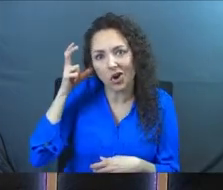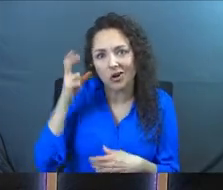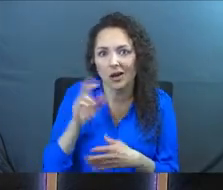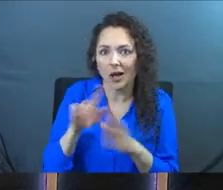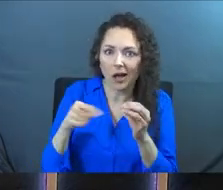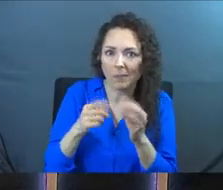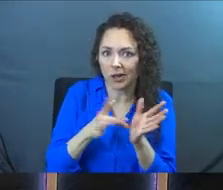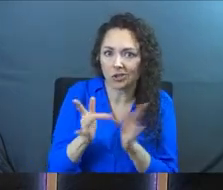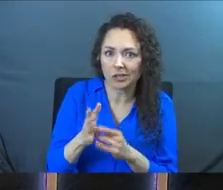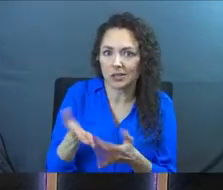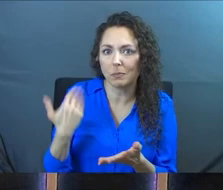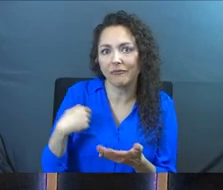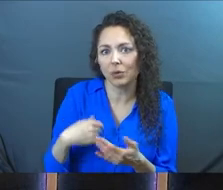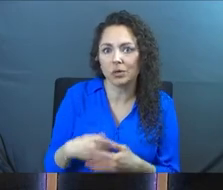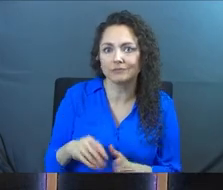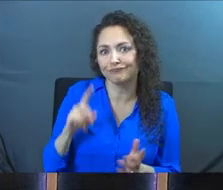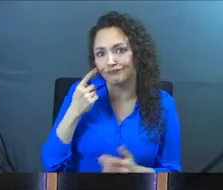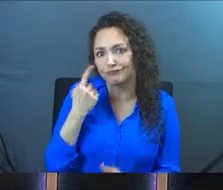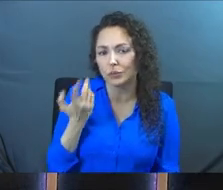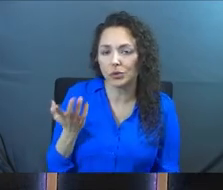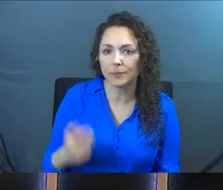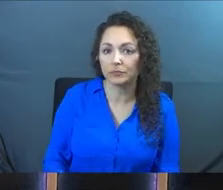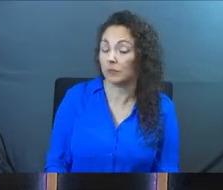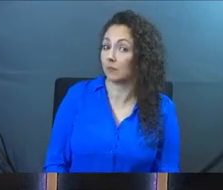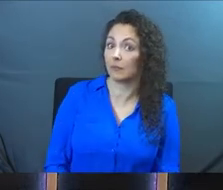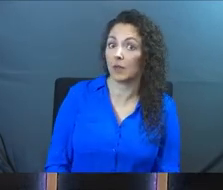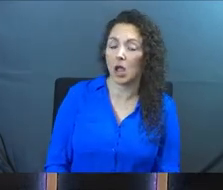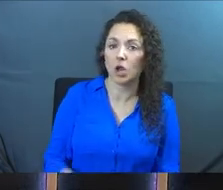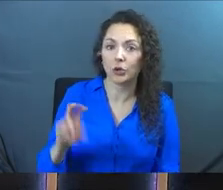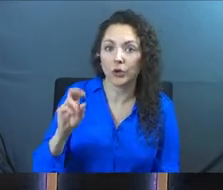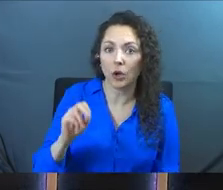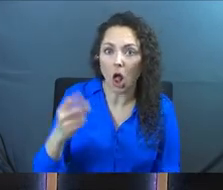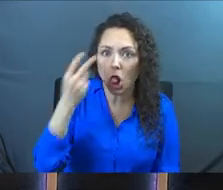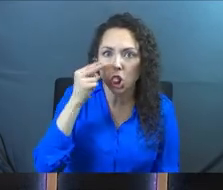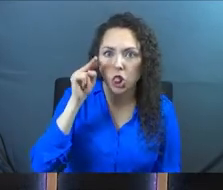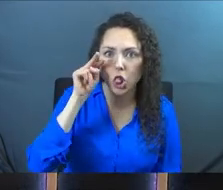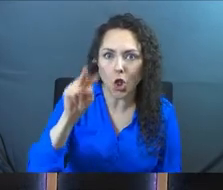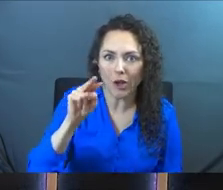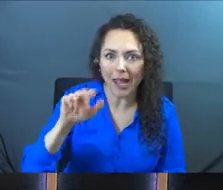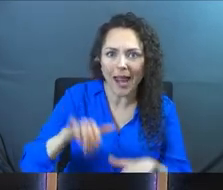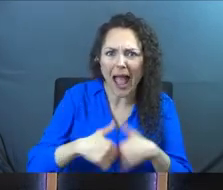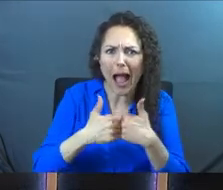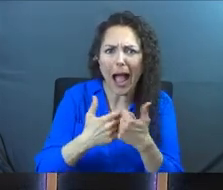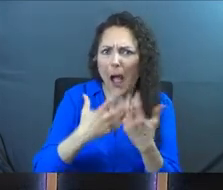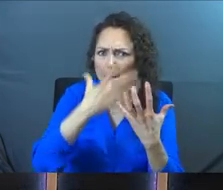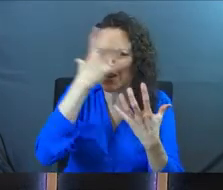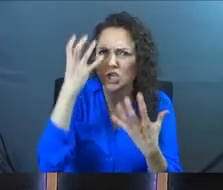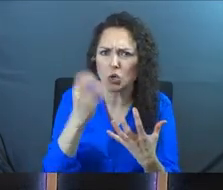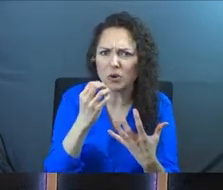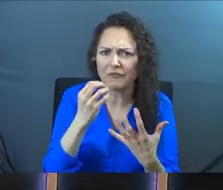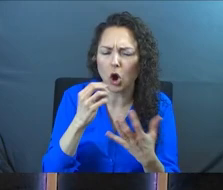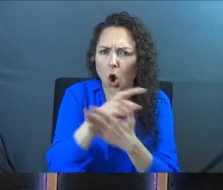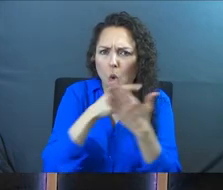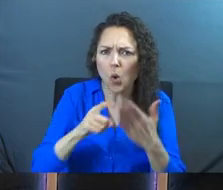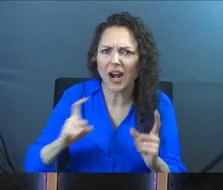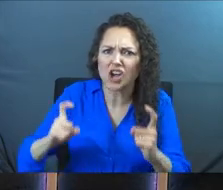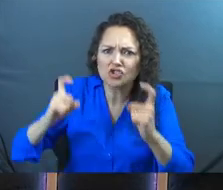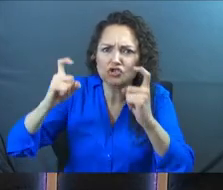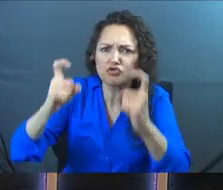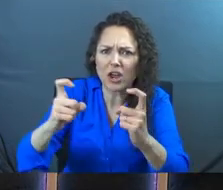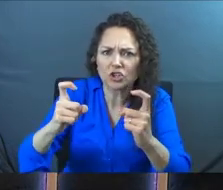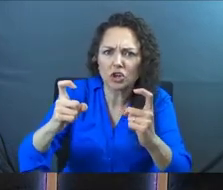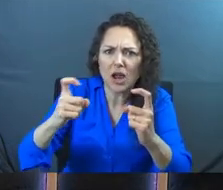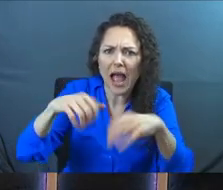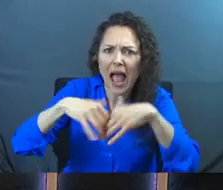things that we know by heart, we need to put out there again and go, look at how beautiful this is. Look at what a treasure this is,